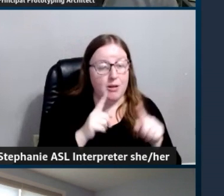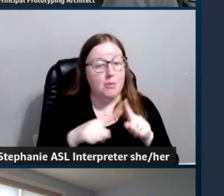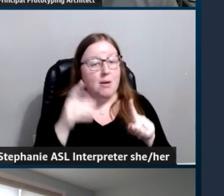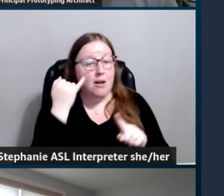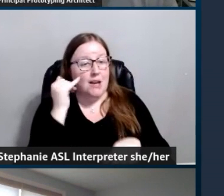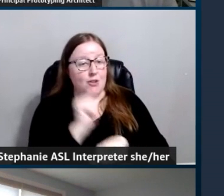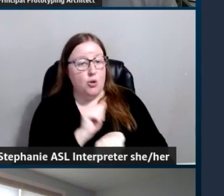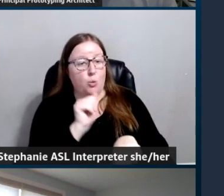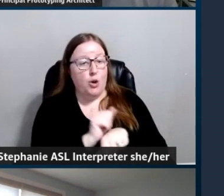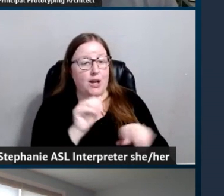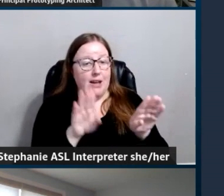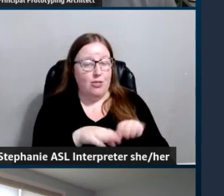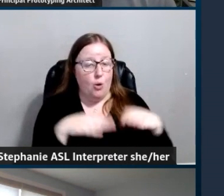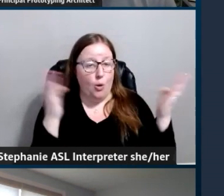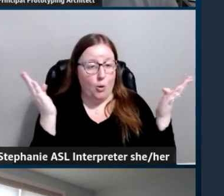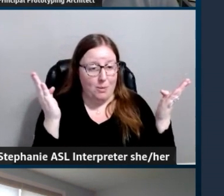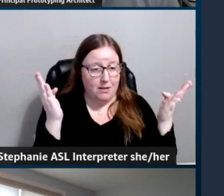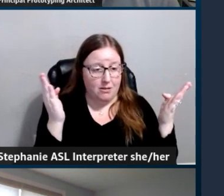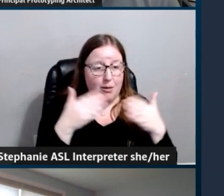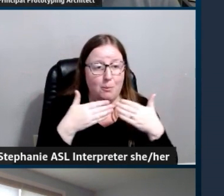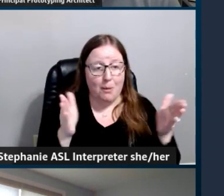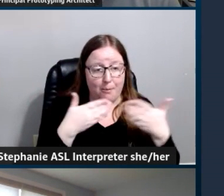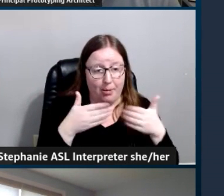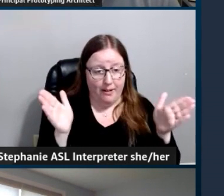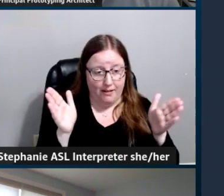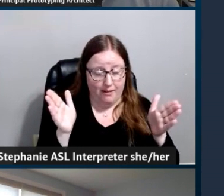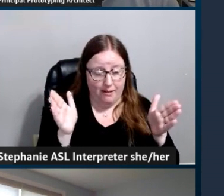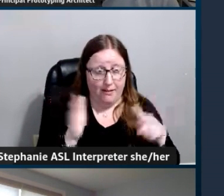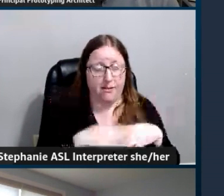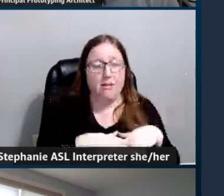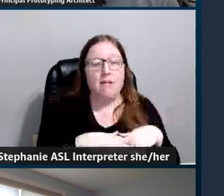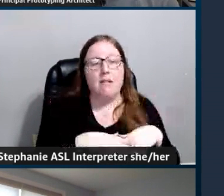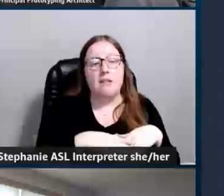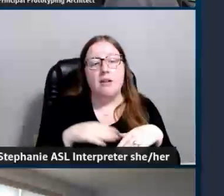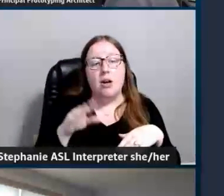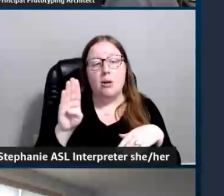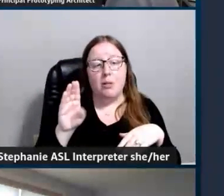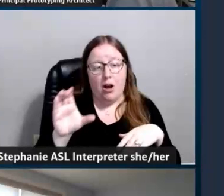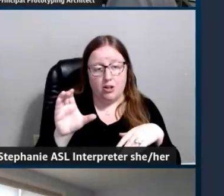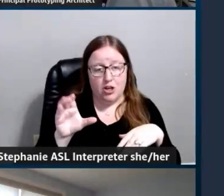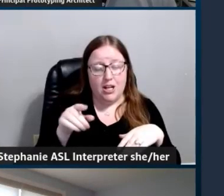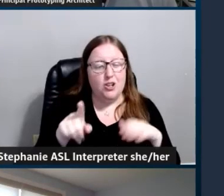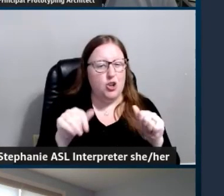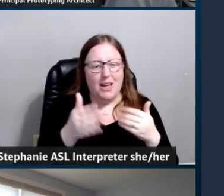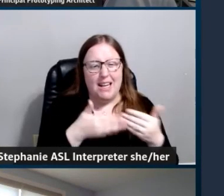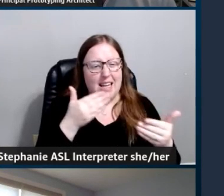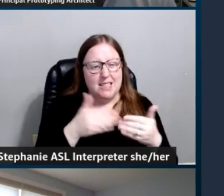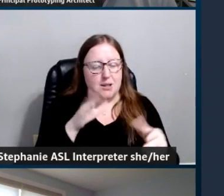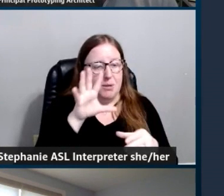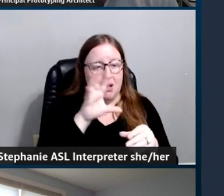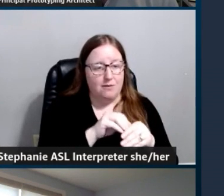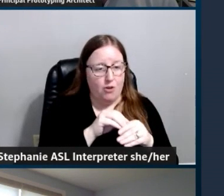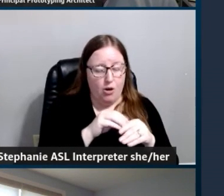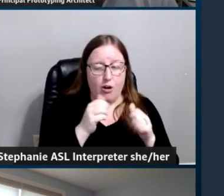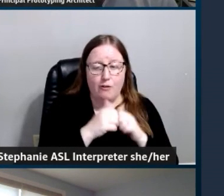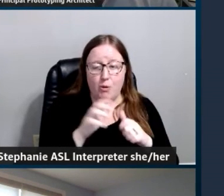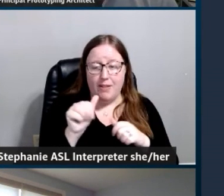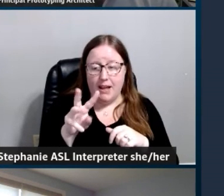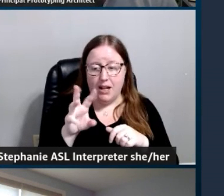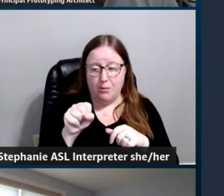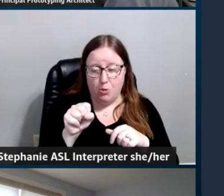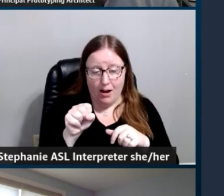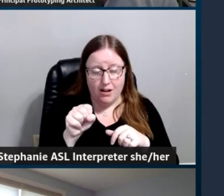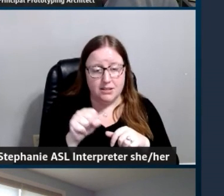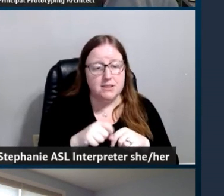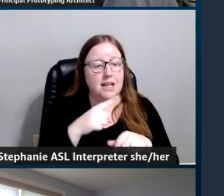the open public Ethereum blockchain, which you can easily be a part of through AWS and